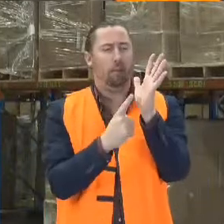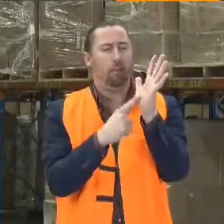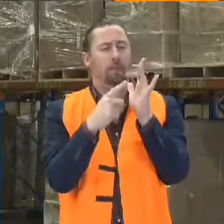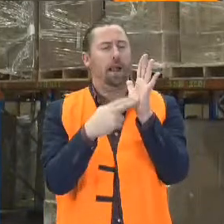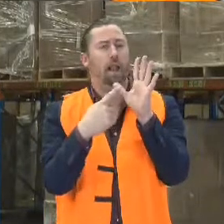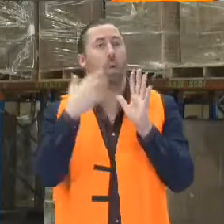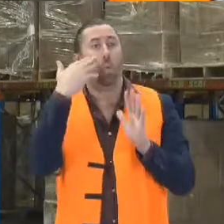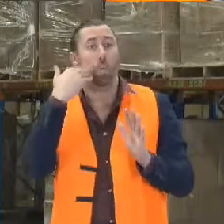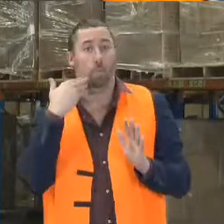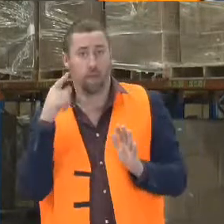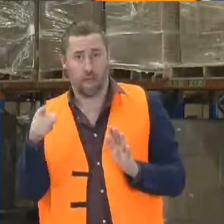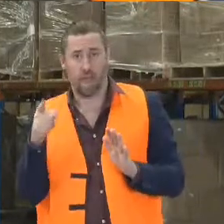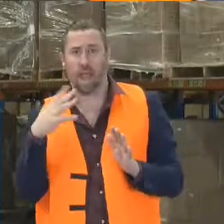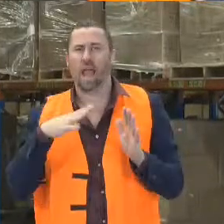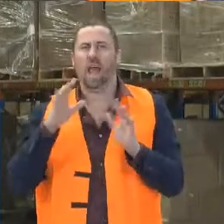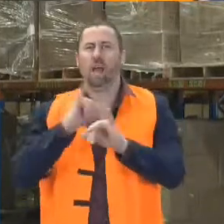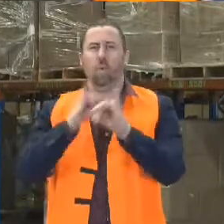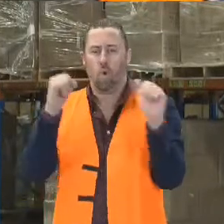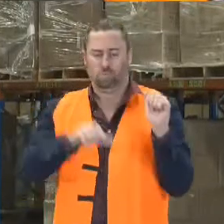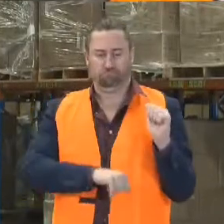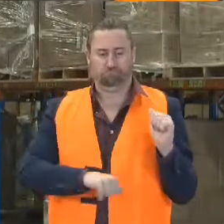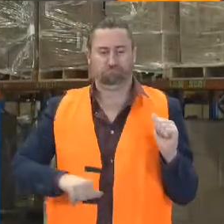Yeah.